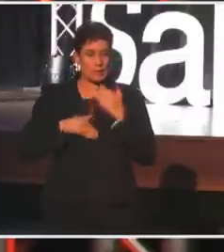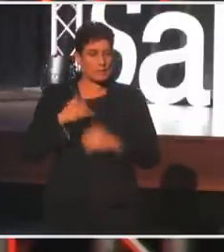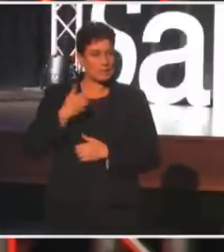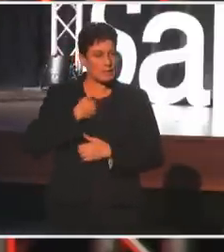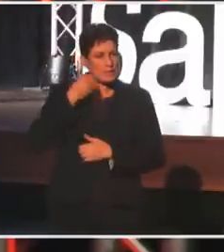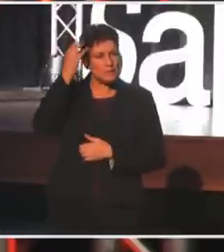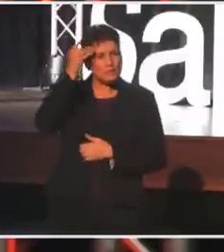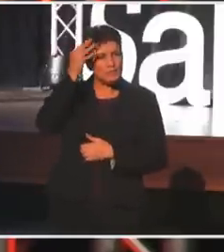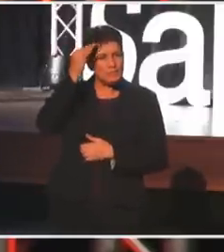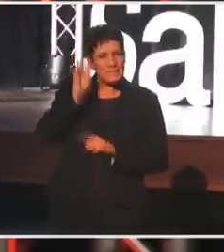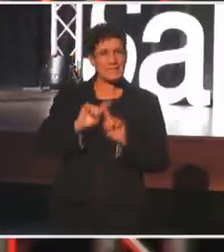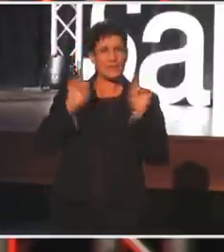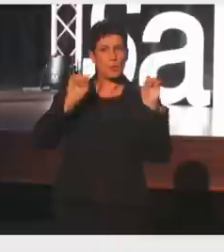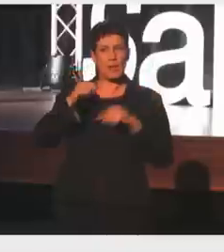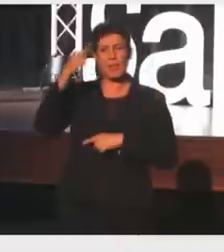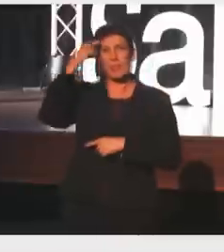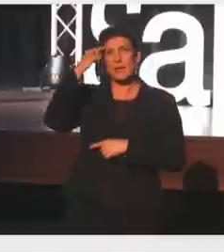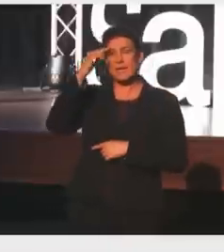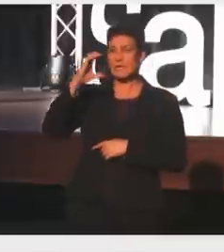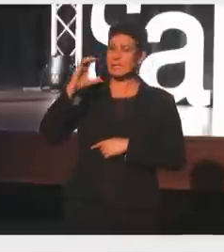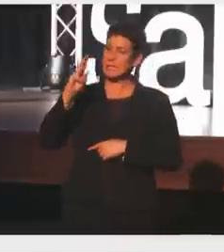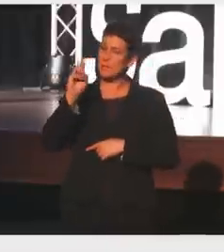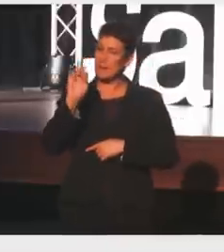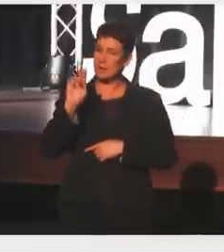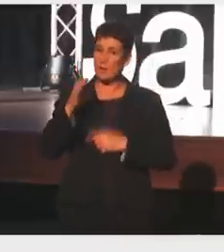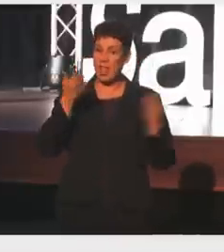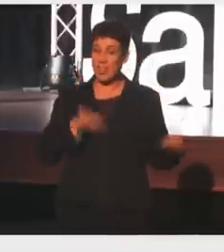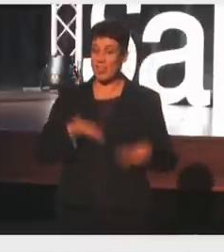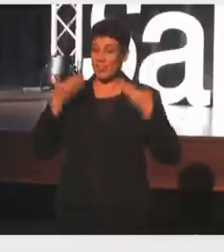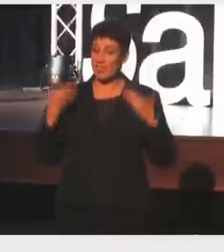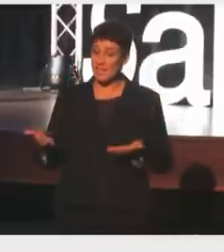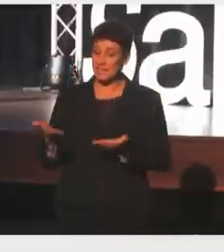When I think of C major, this is what I see.